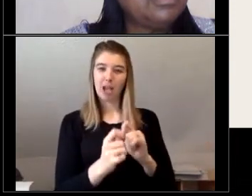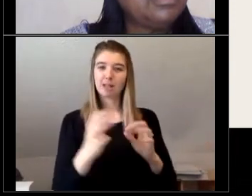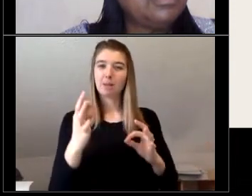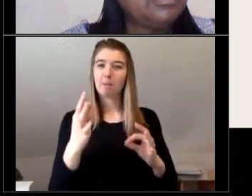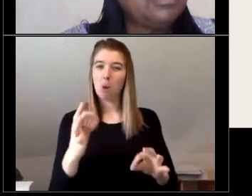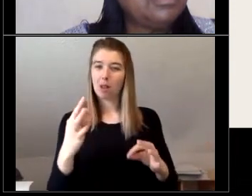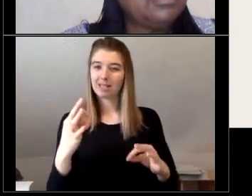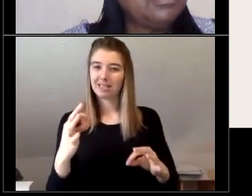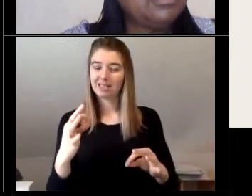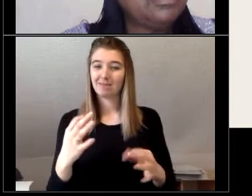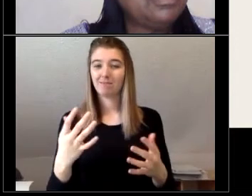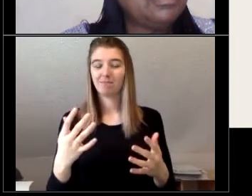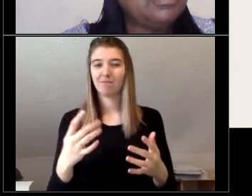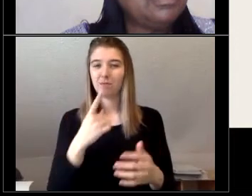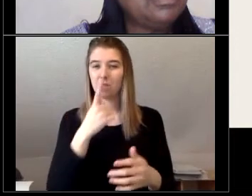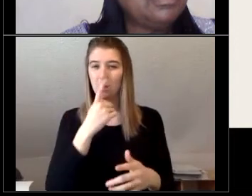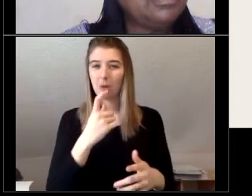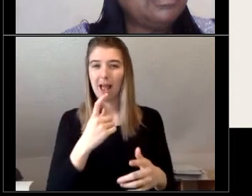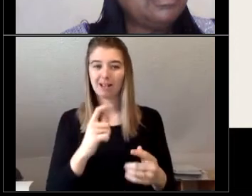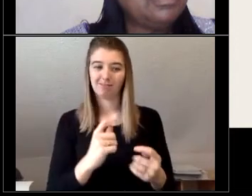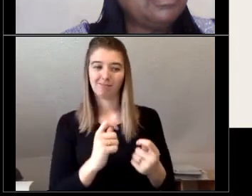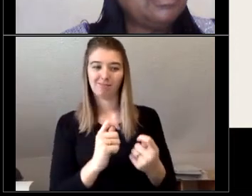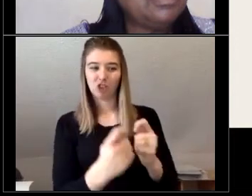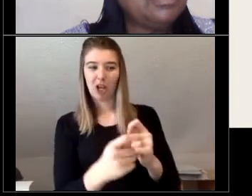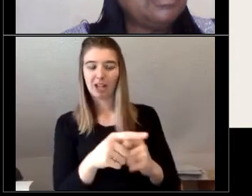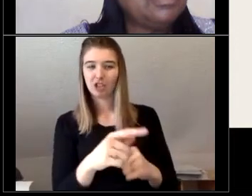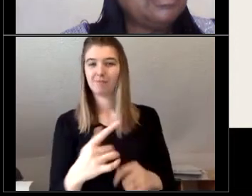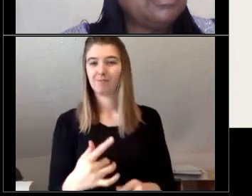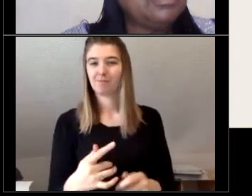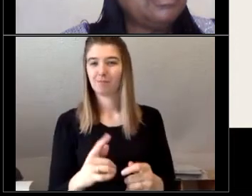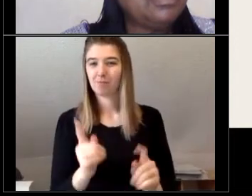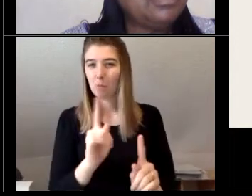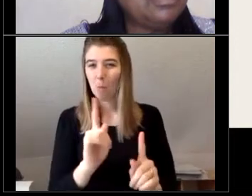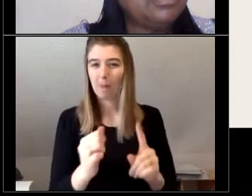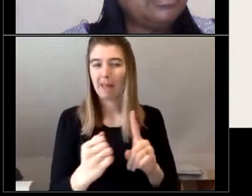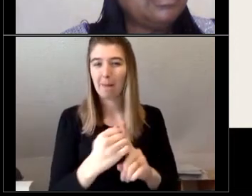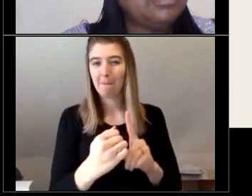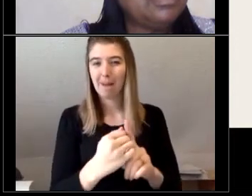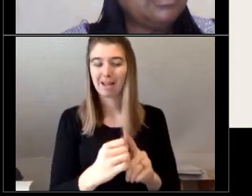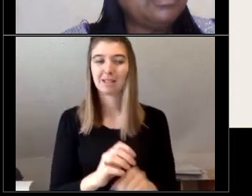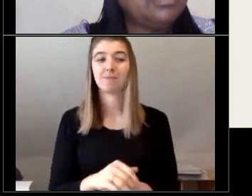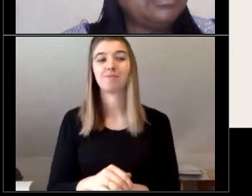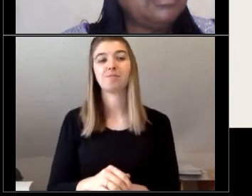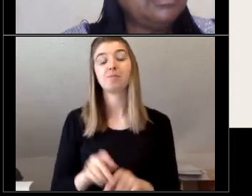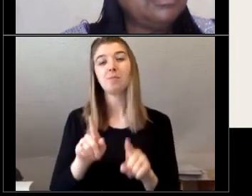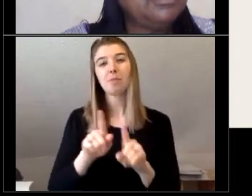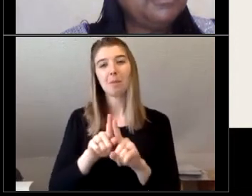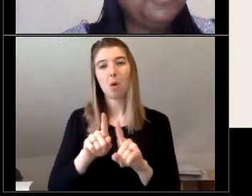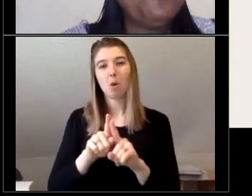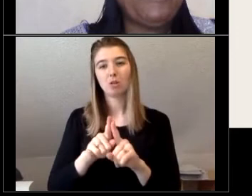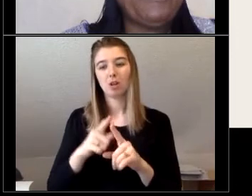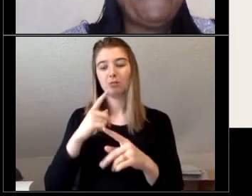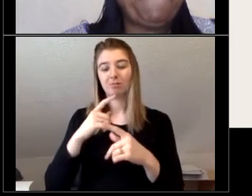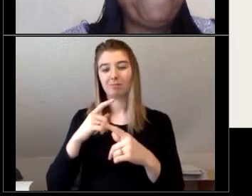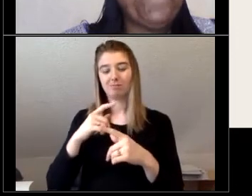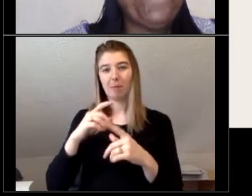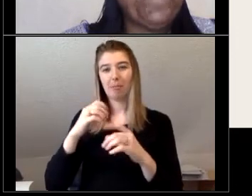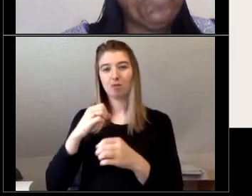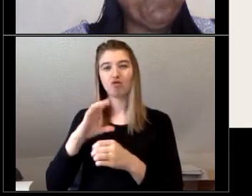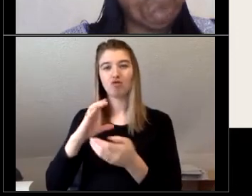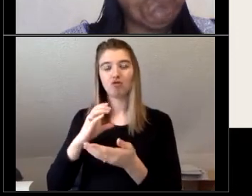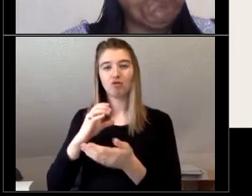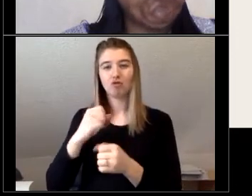allow research continuation and paid leaves are also really important at